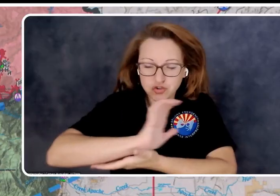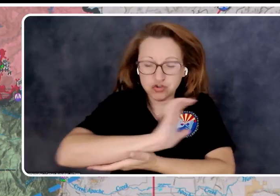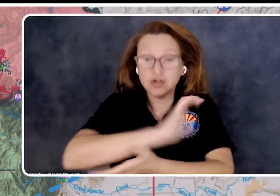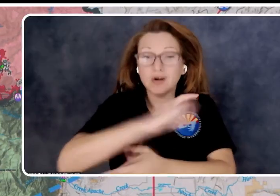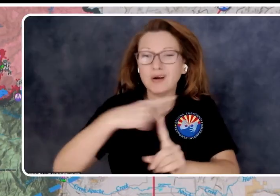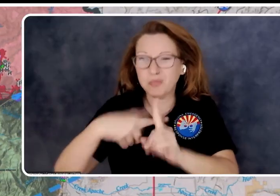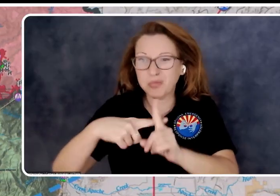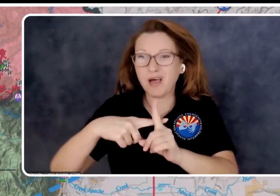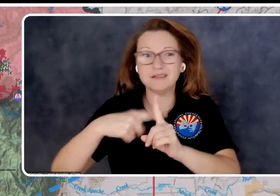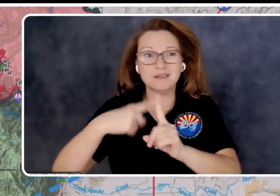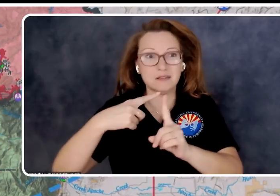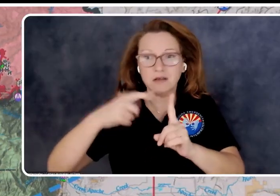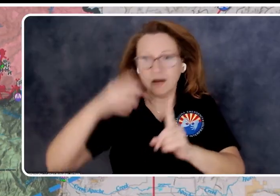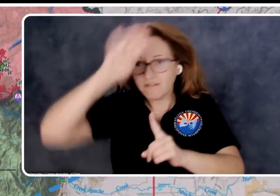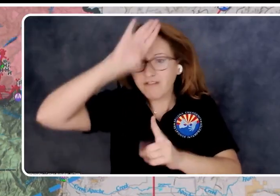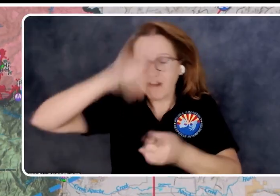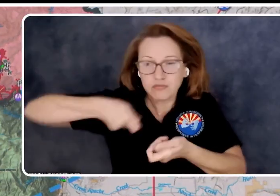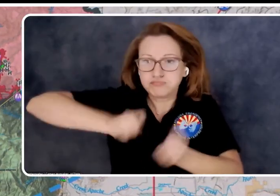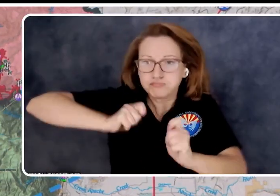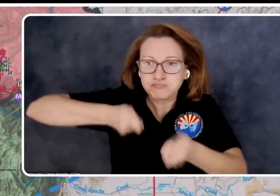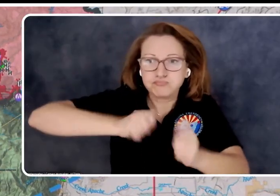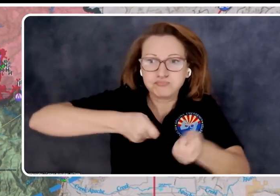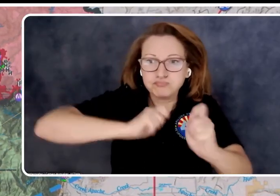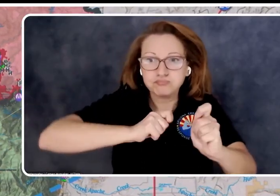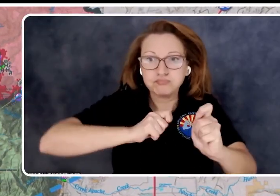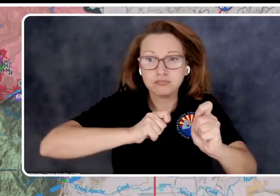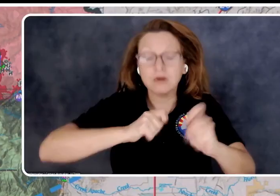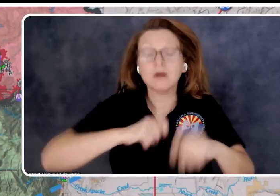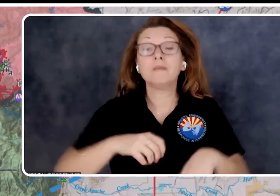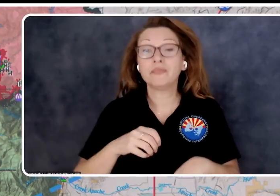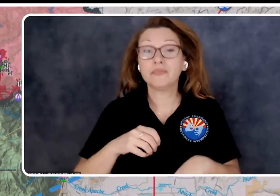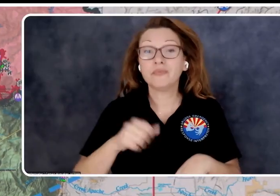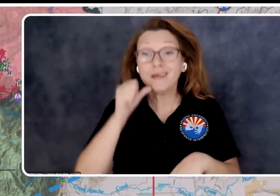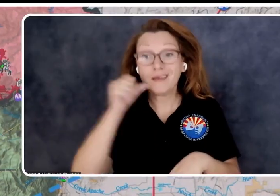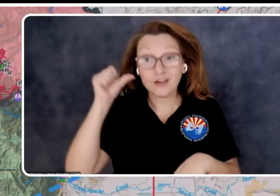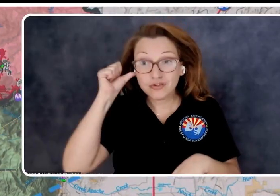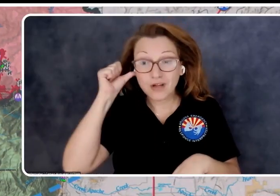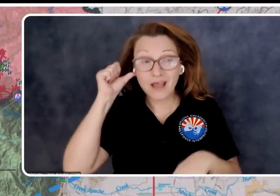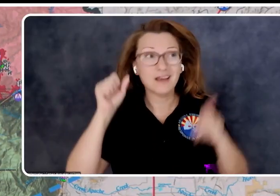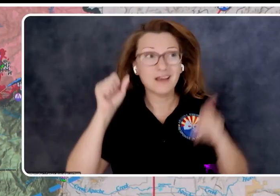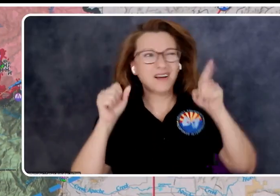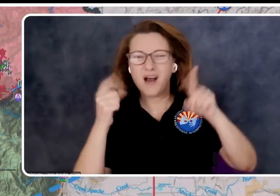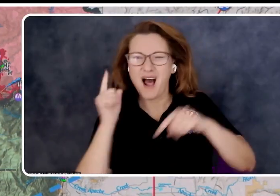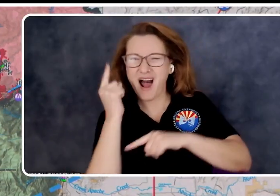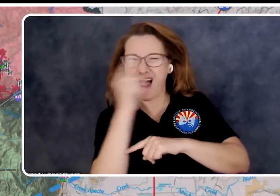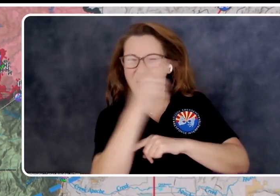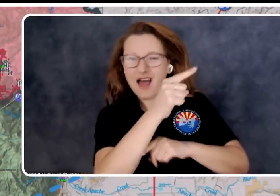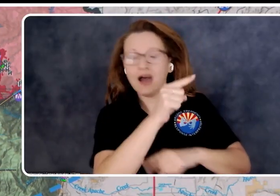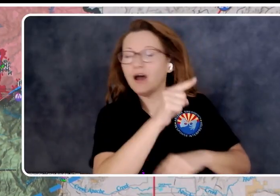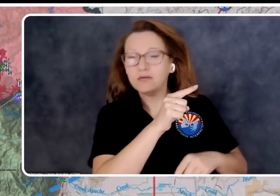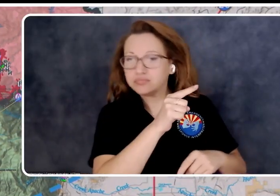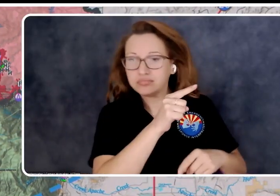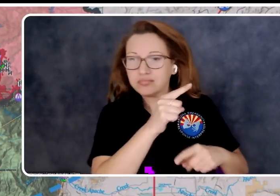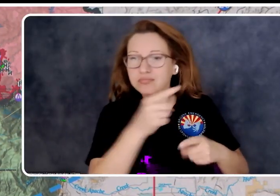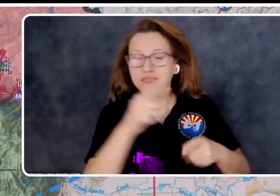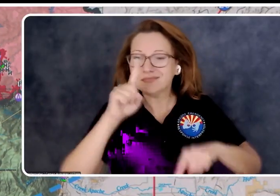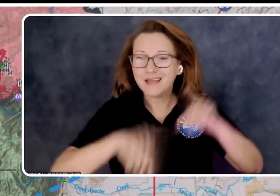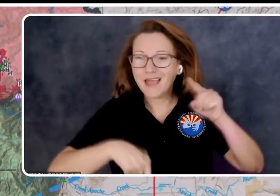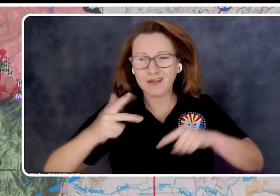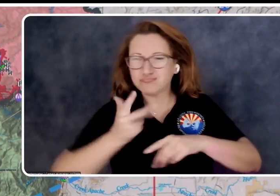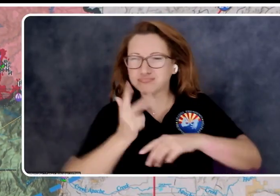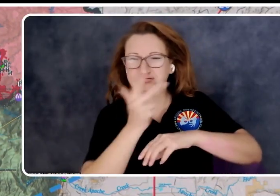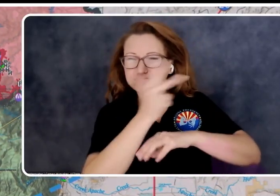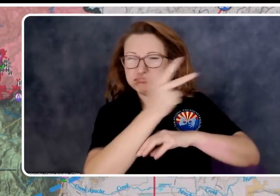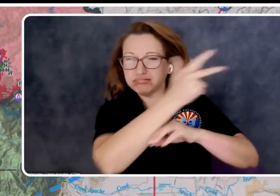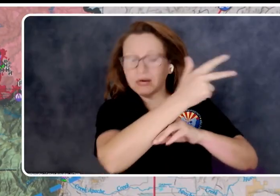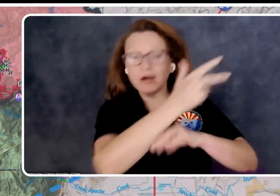they've tied that line in yesterday where they were unable to create heavy equipment line with machinery. We had firefighters out there by hand digging